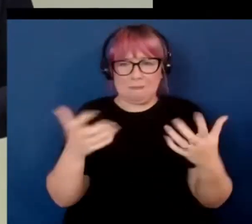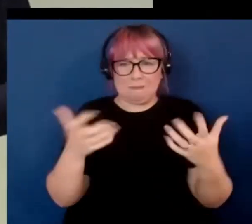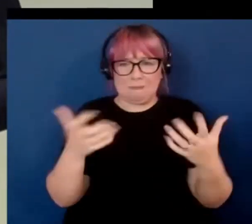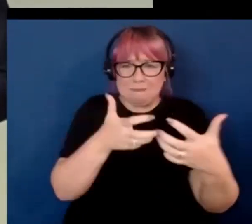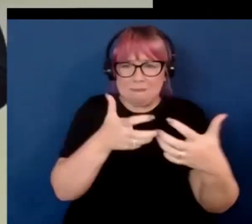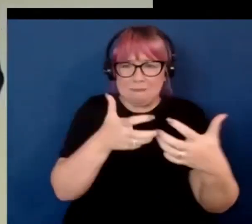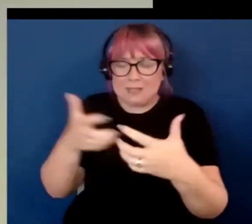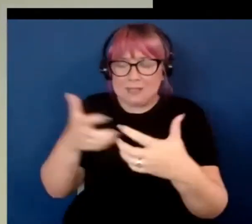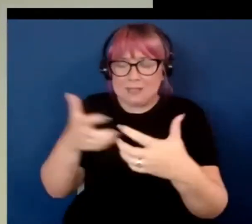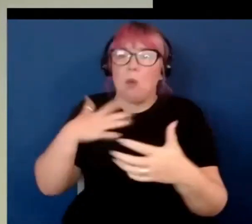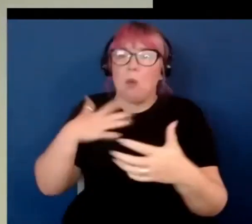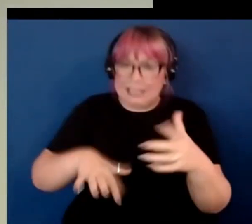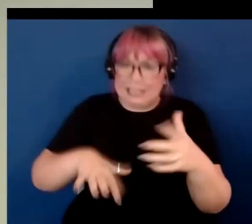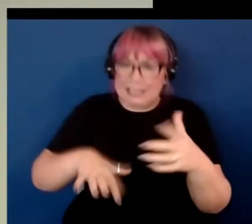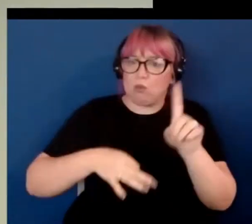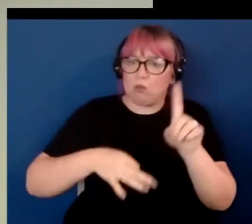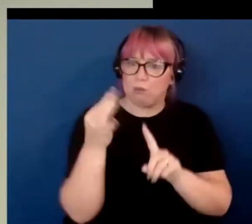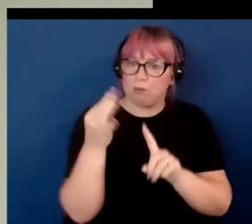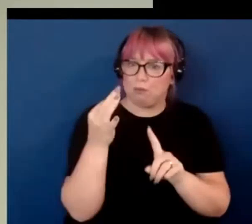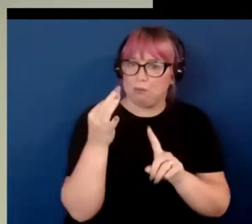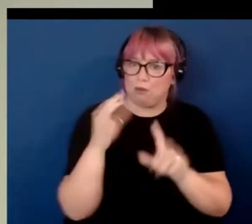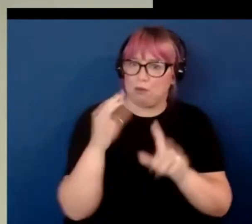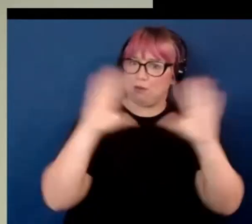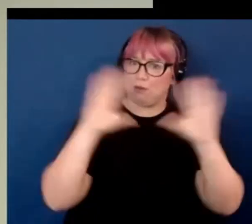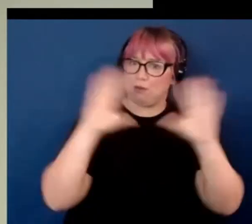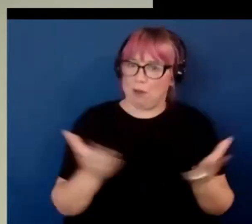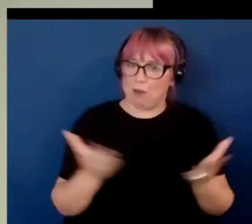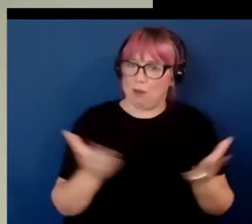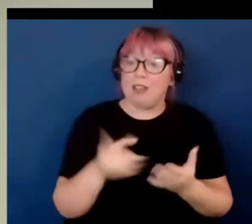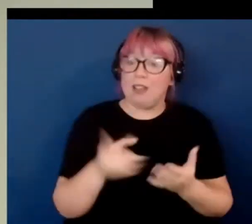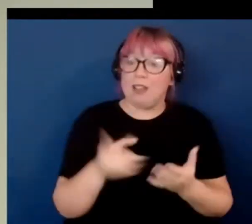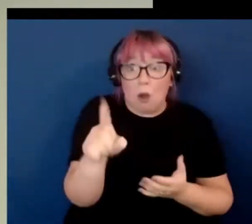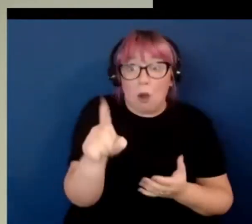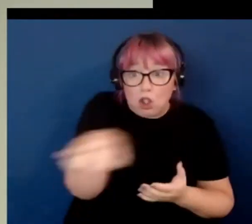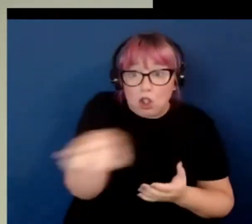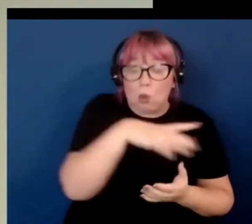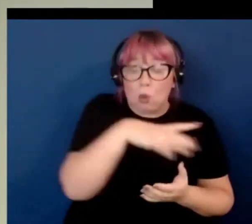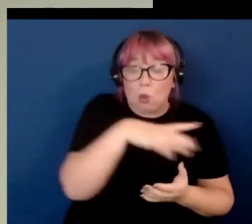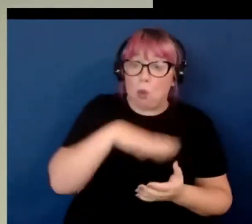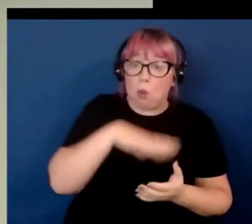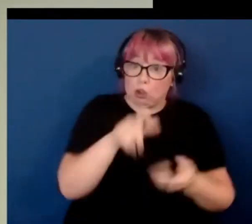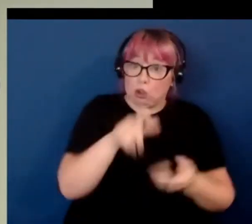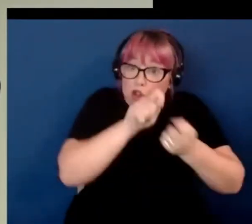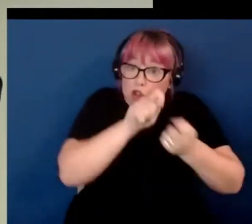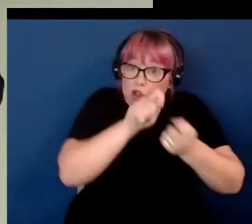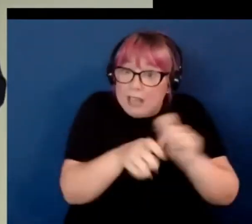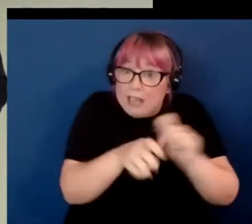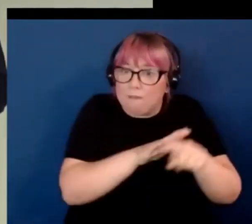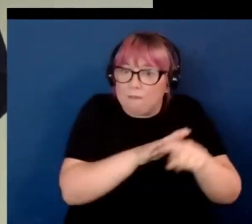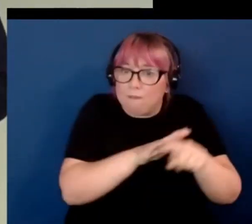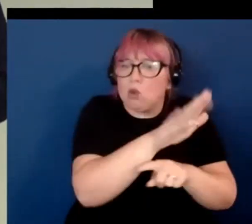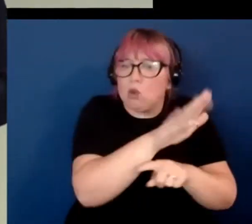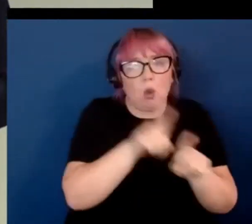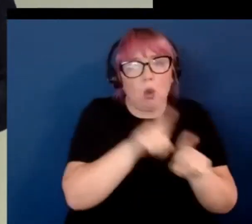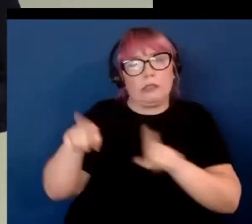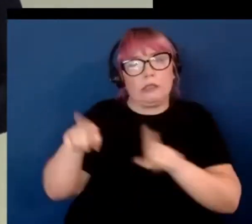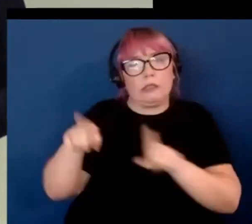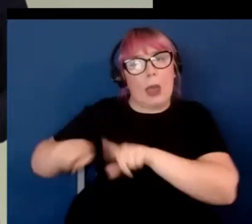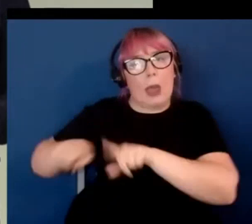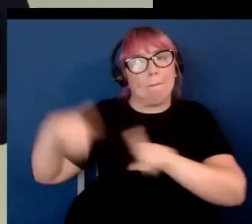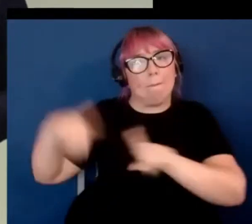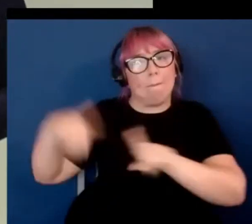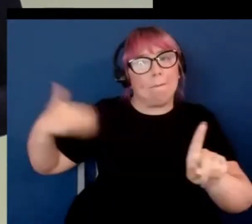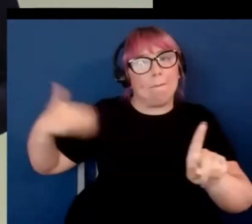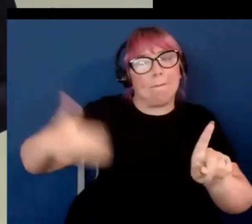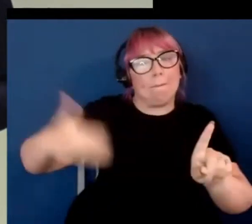us. If you want to shape the future and not just repeat the past, if you too feel that this is a moment